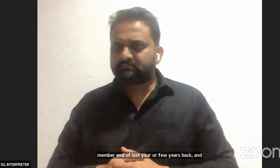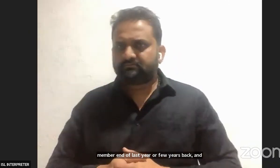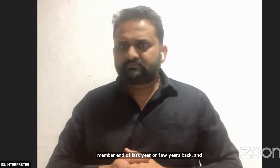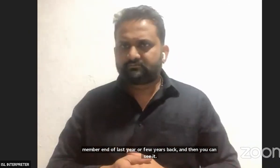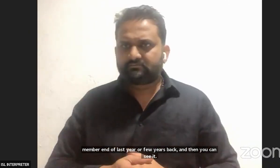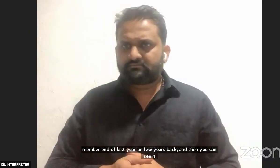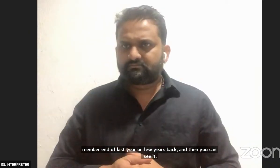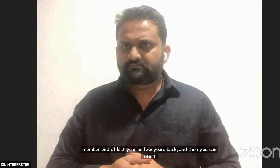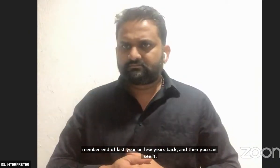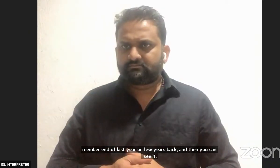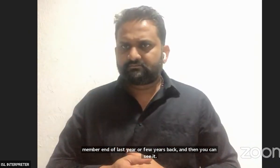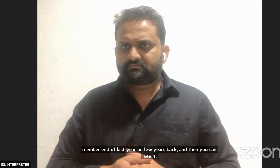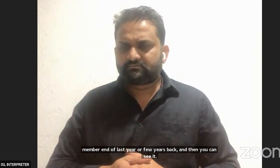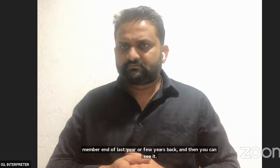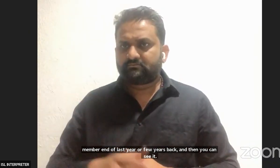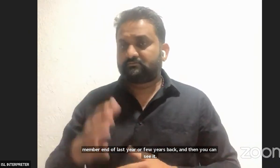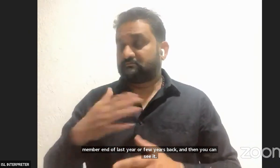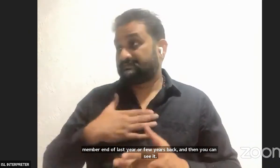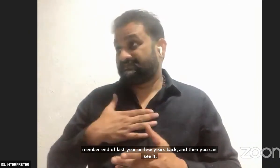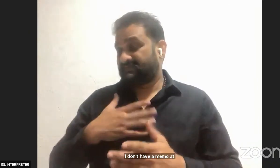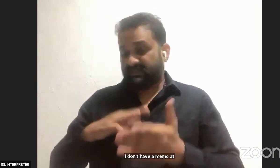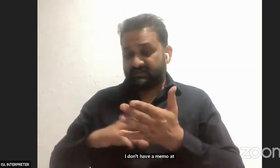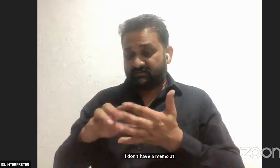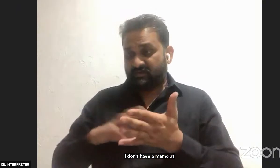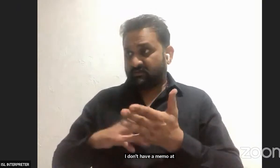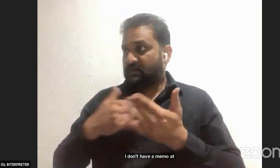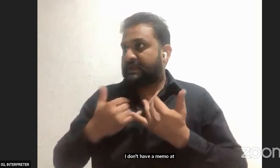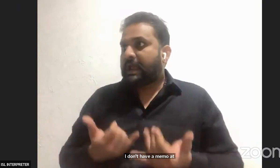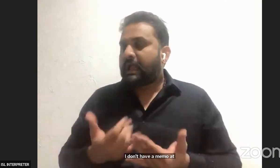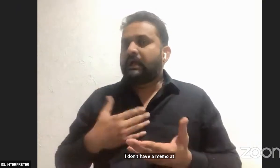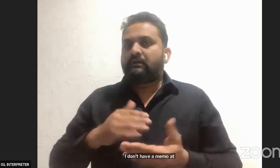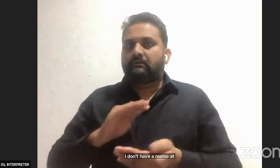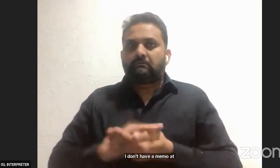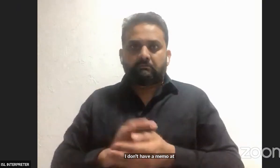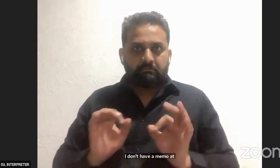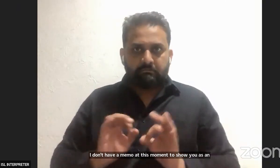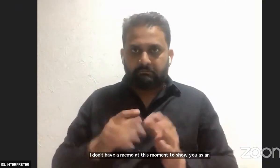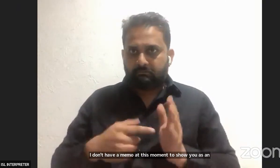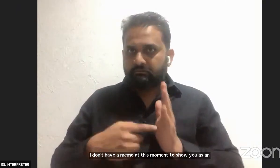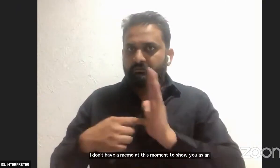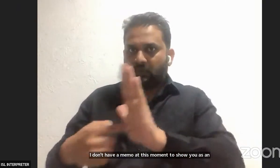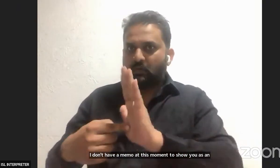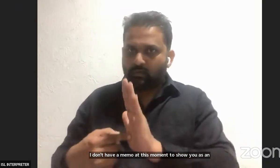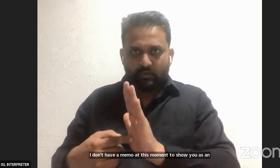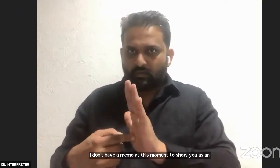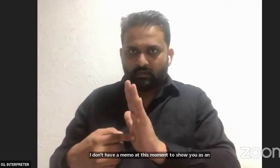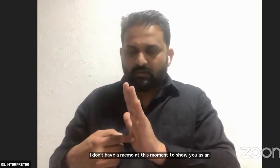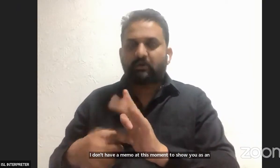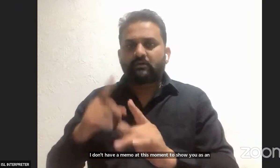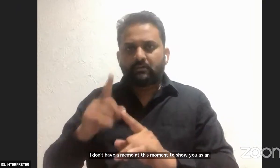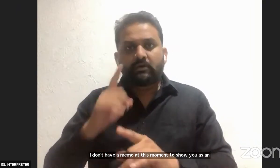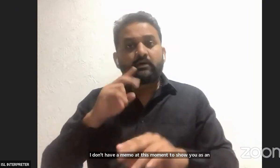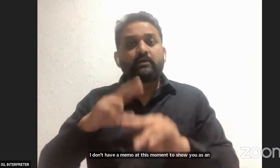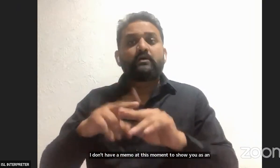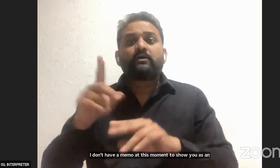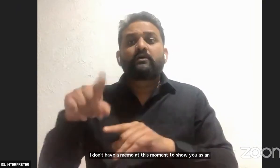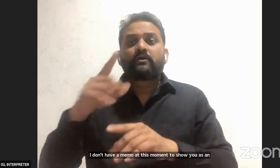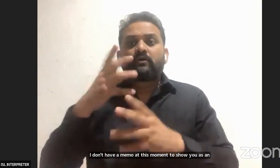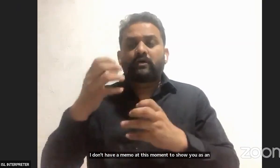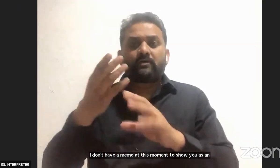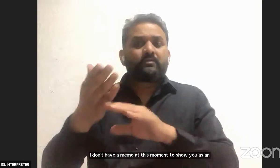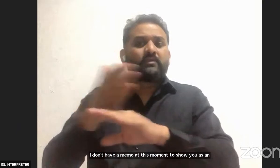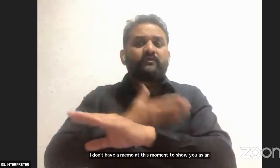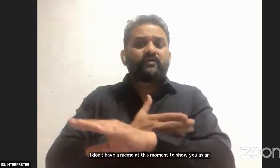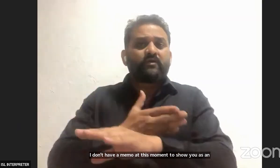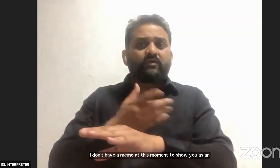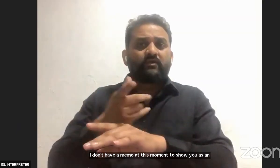I don't have a memo at this moment to show you as an example, but if you have attended the lecture